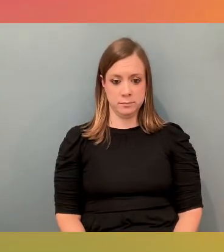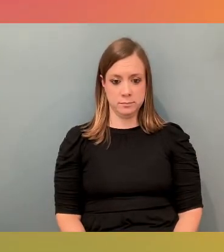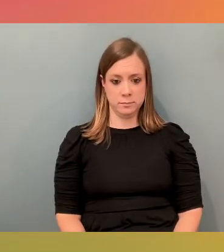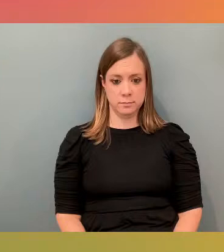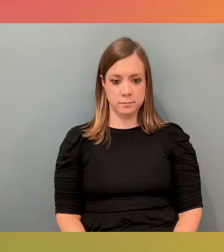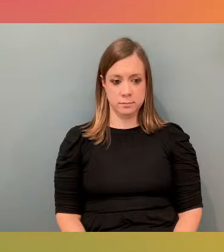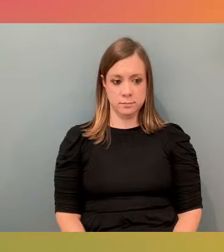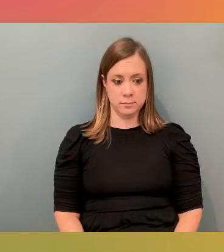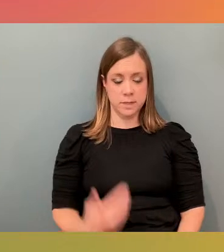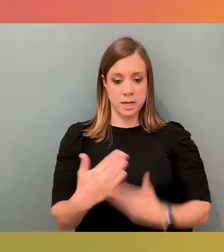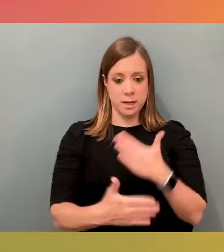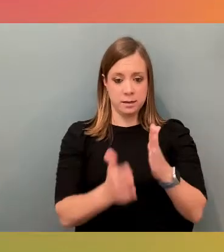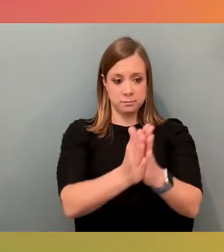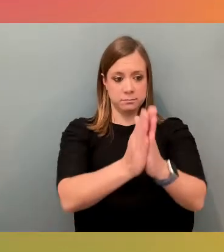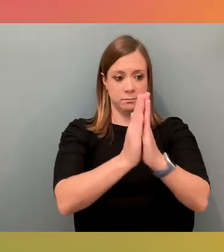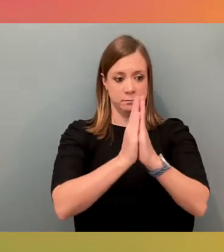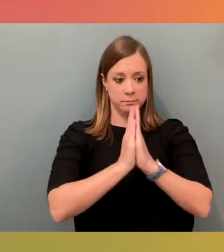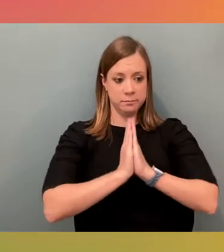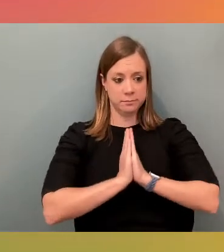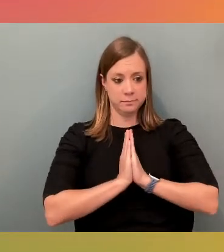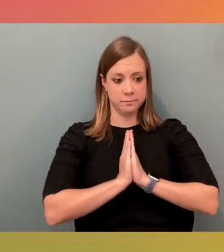Bringing hands to heart center.